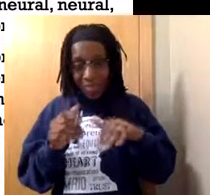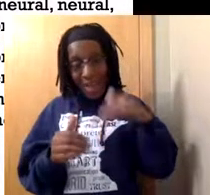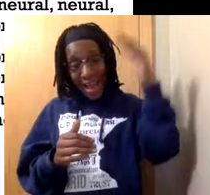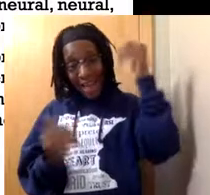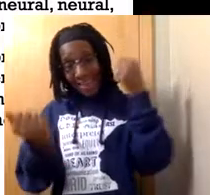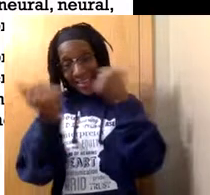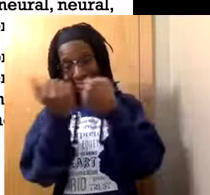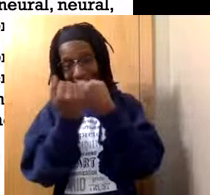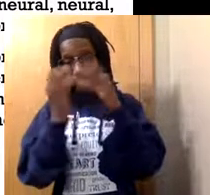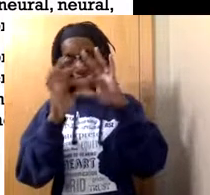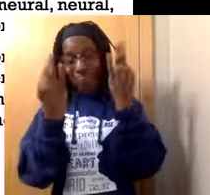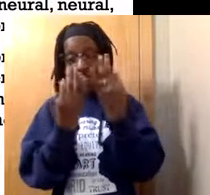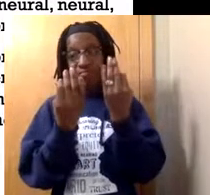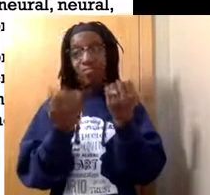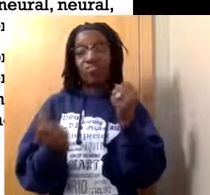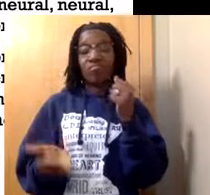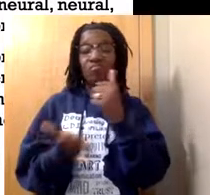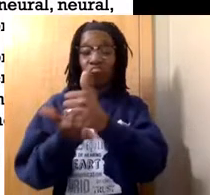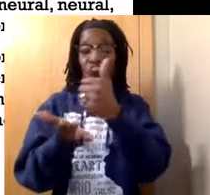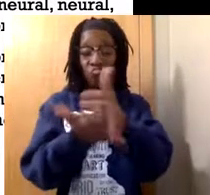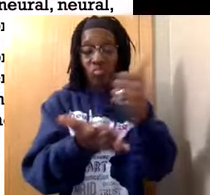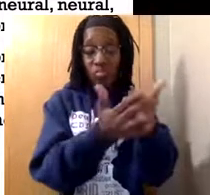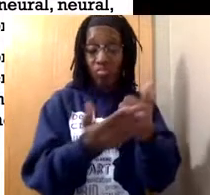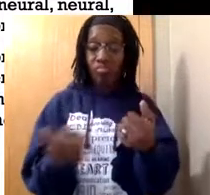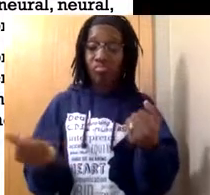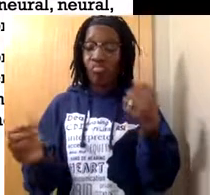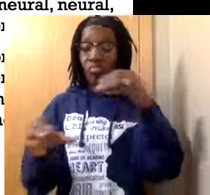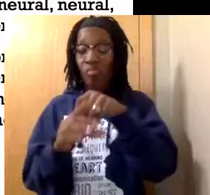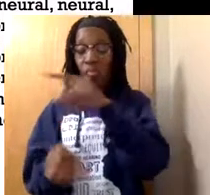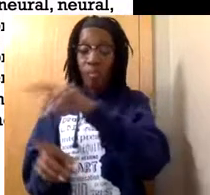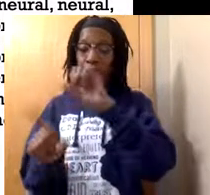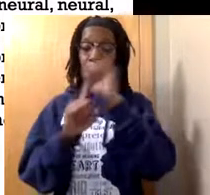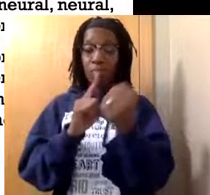that situation with their child.